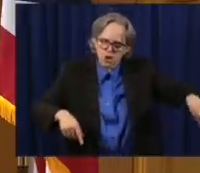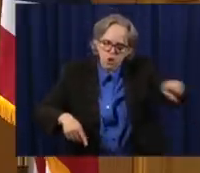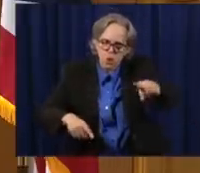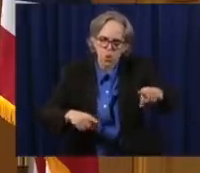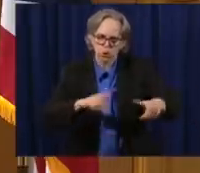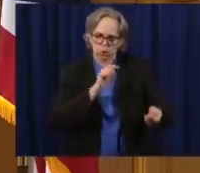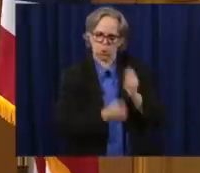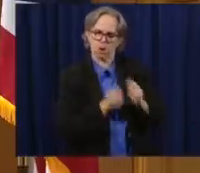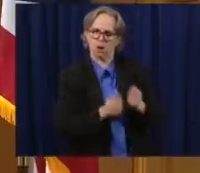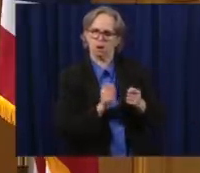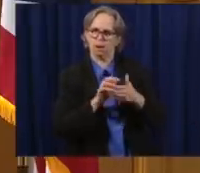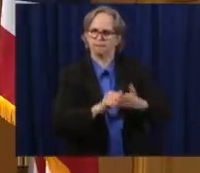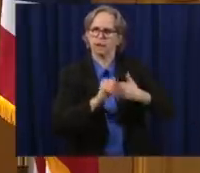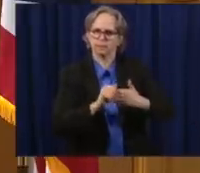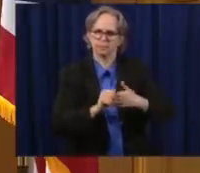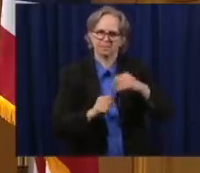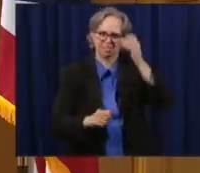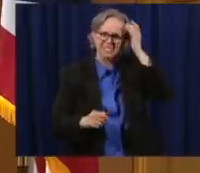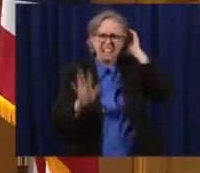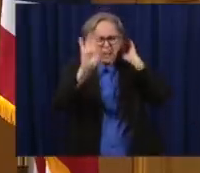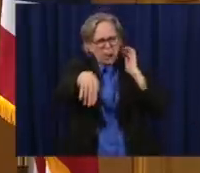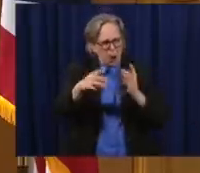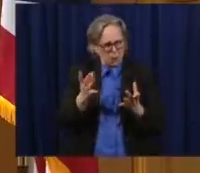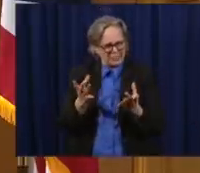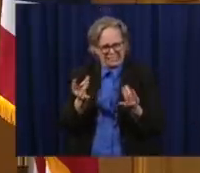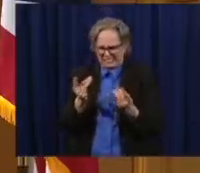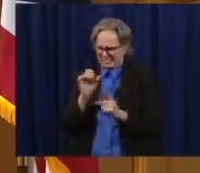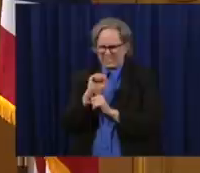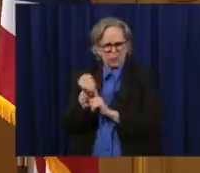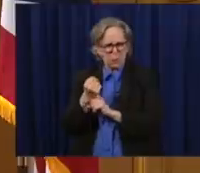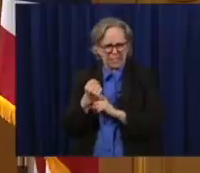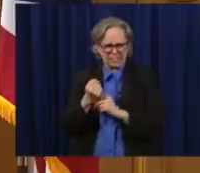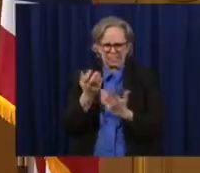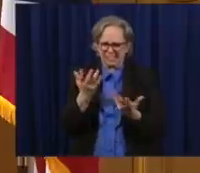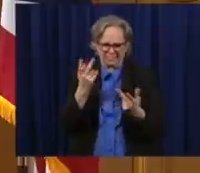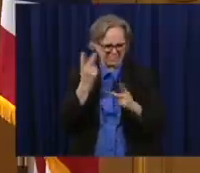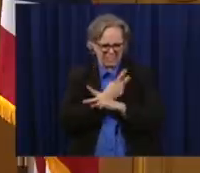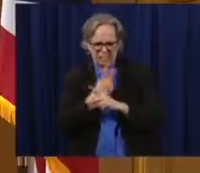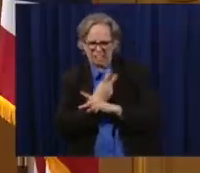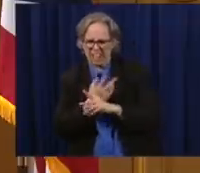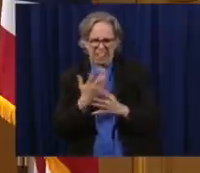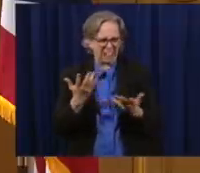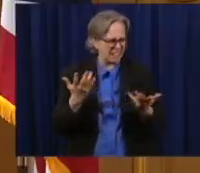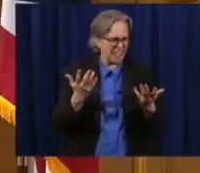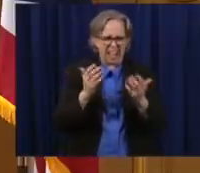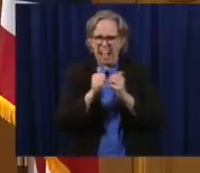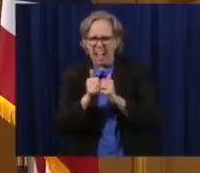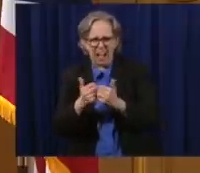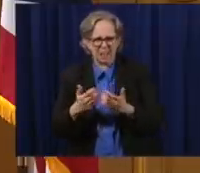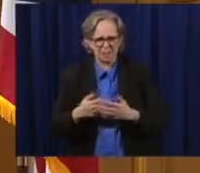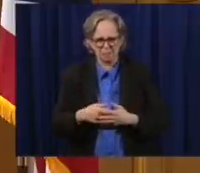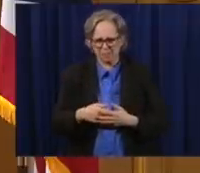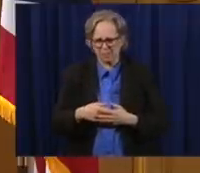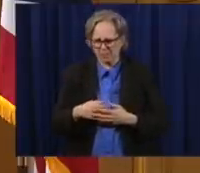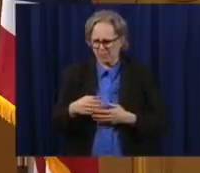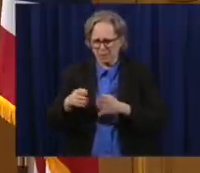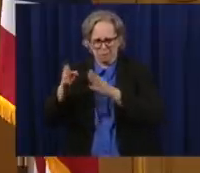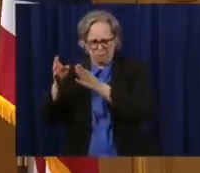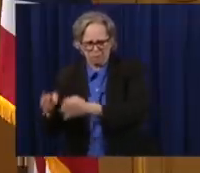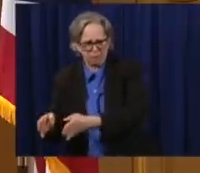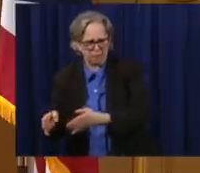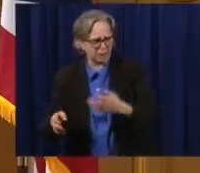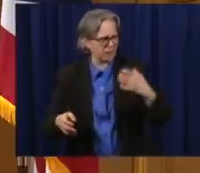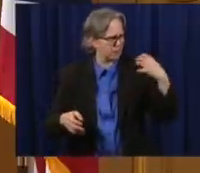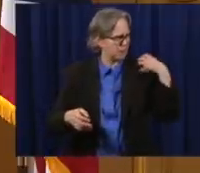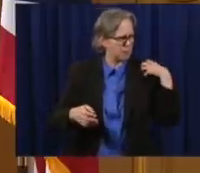situation, and it will come down to that individual and how they approach it, what they